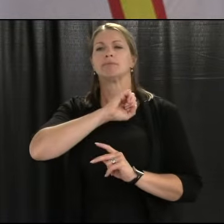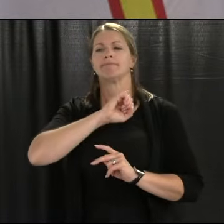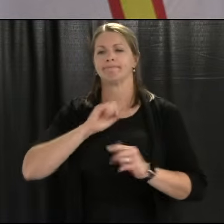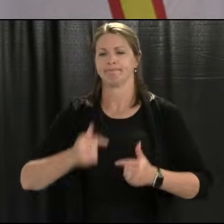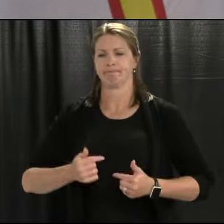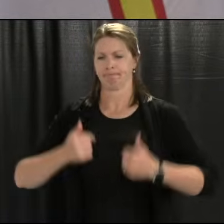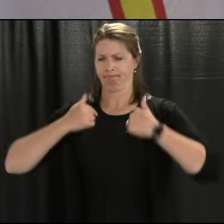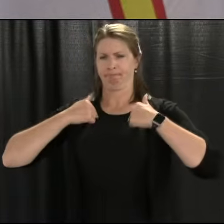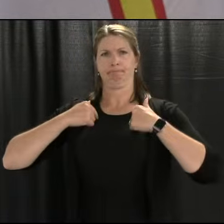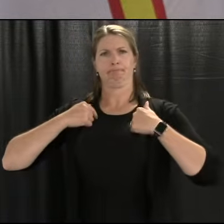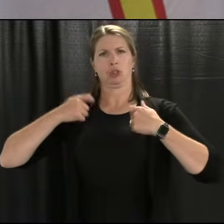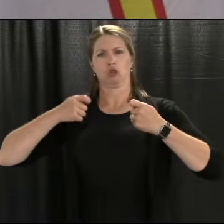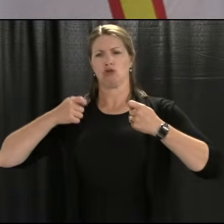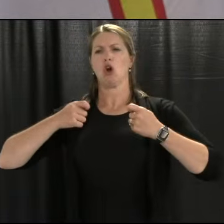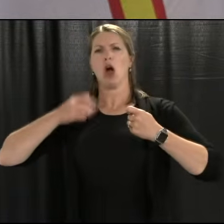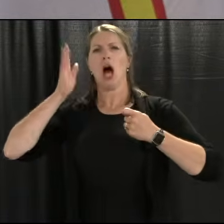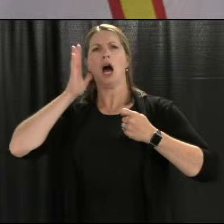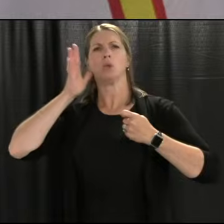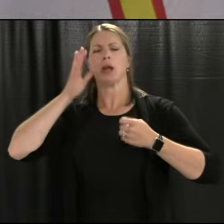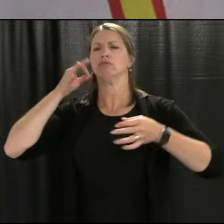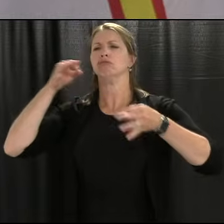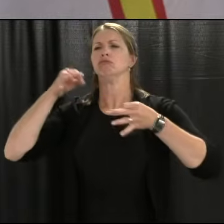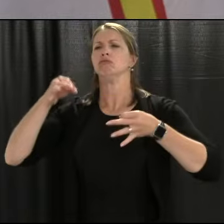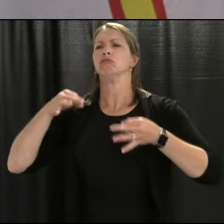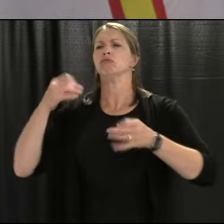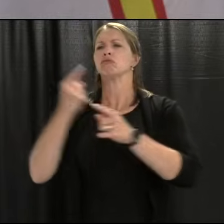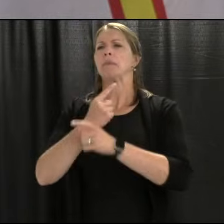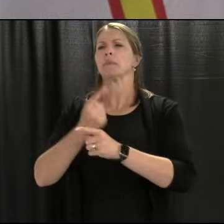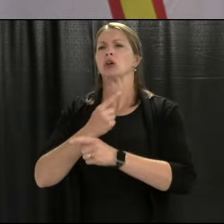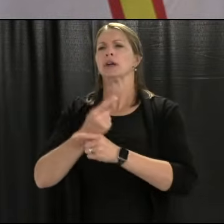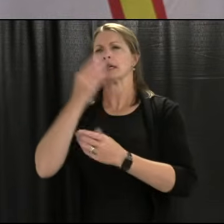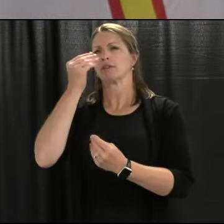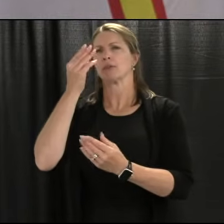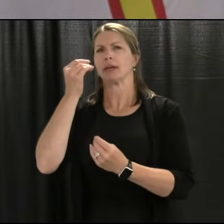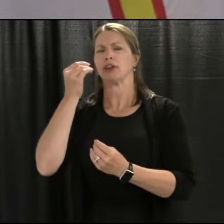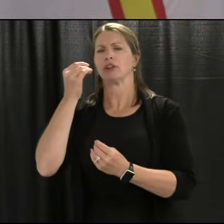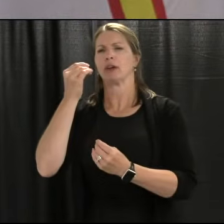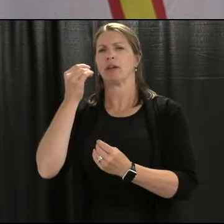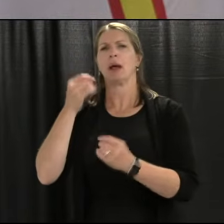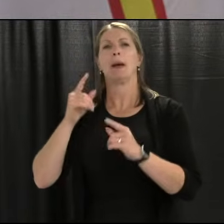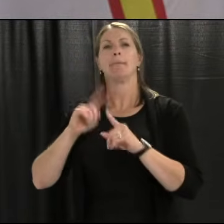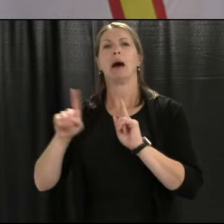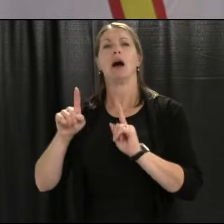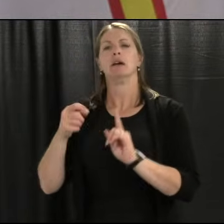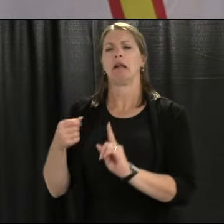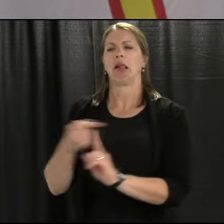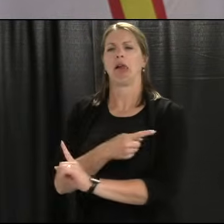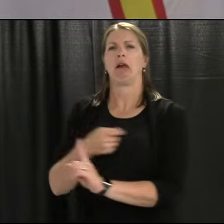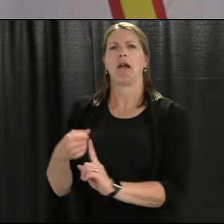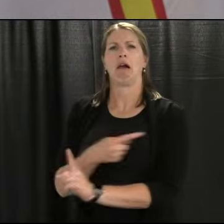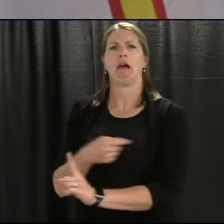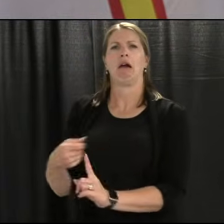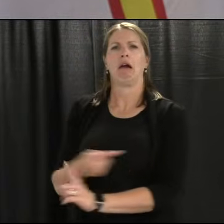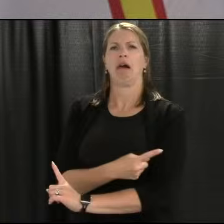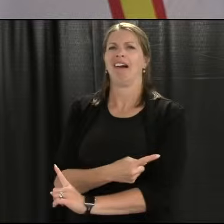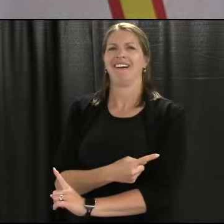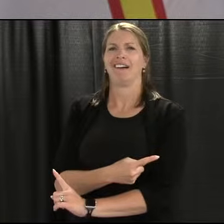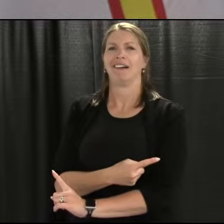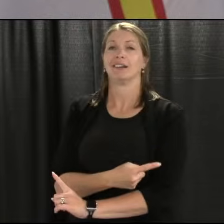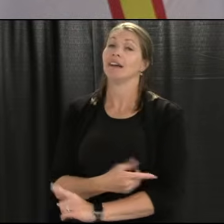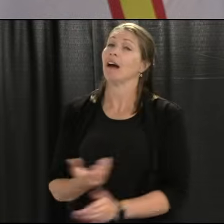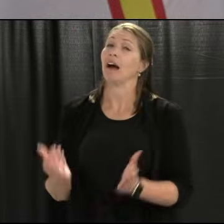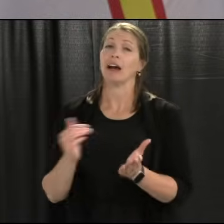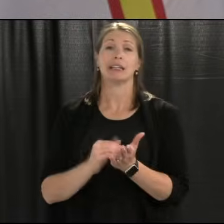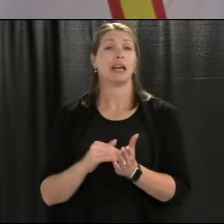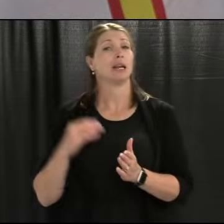information. They don't have the information available to convey. As Minister Haggie said and Minister Dempster said, sometimes people choose